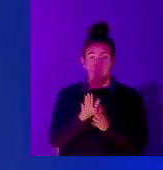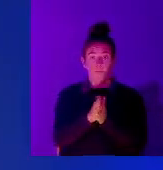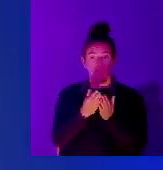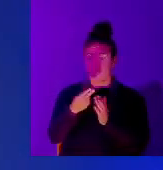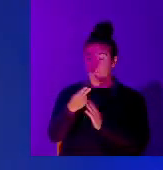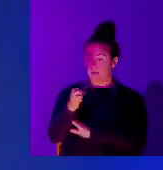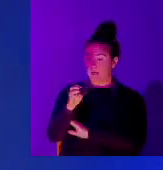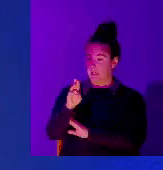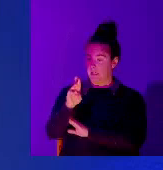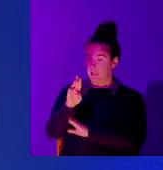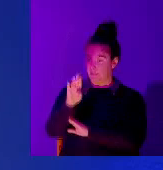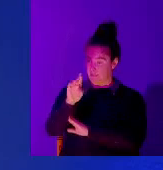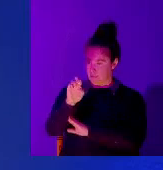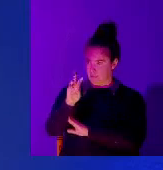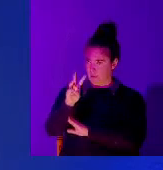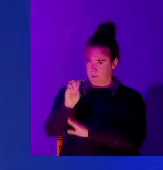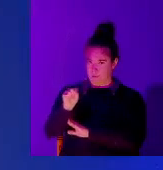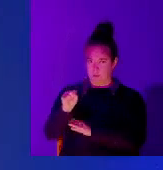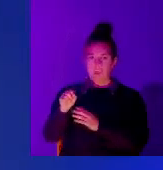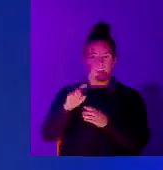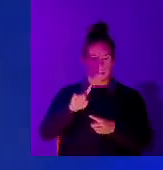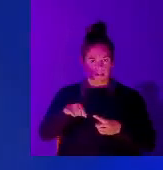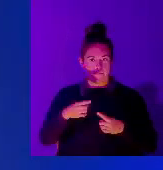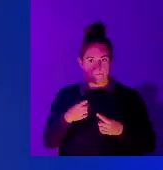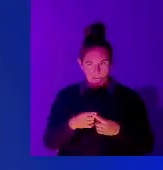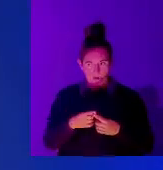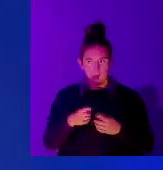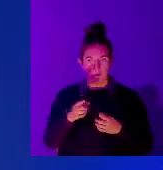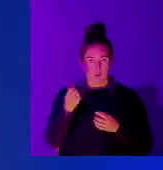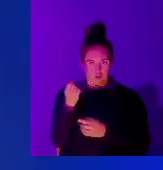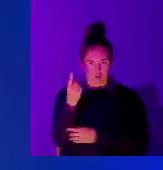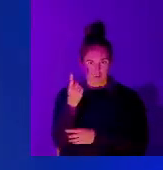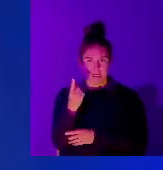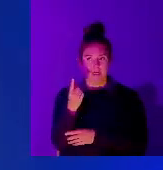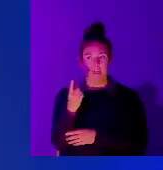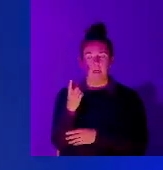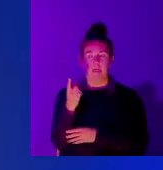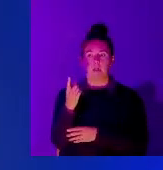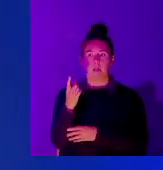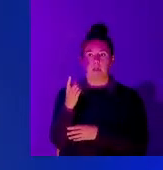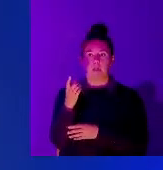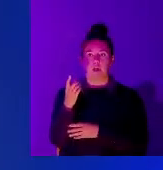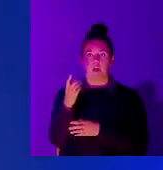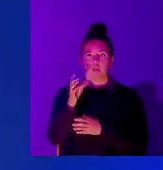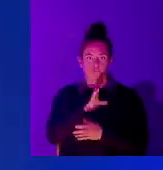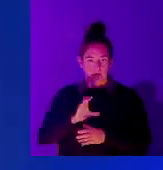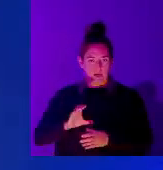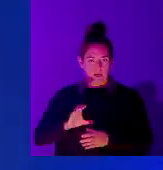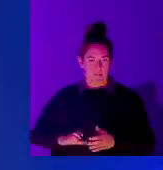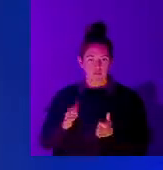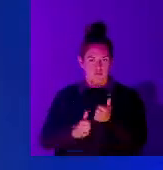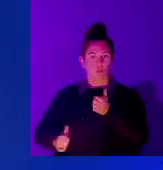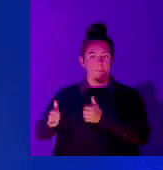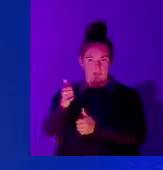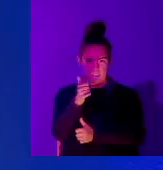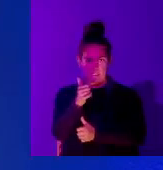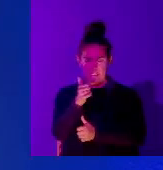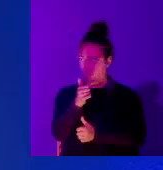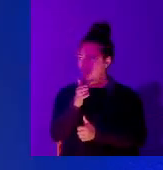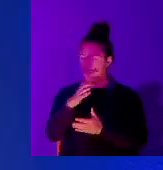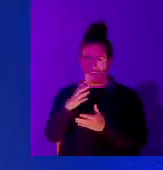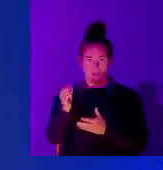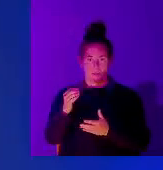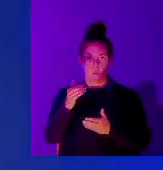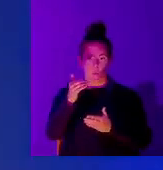supremacy as the great high priest of God in the order of Melchizedek, a priestly order